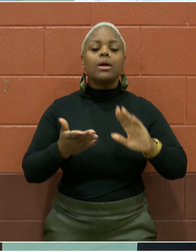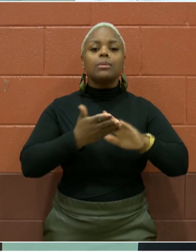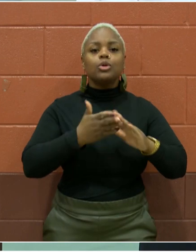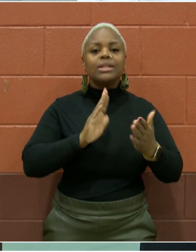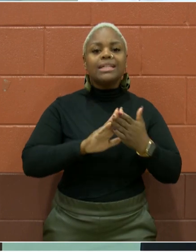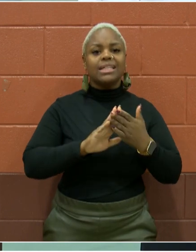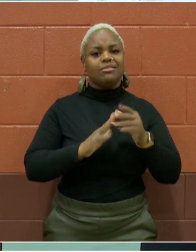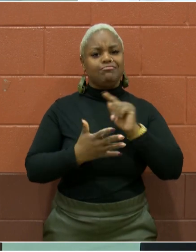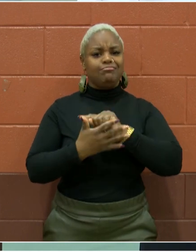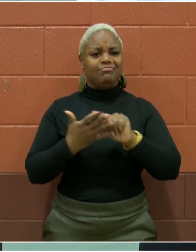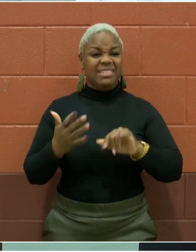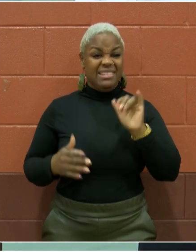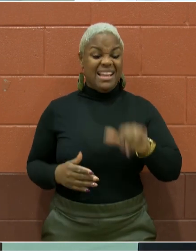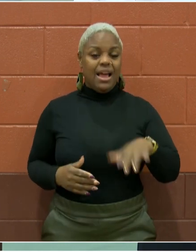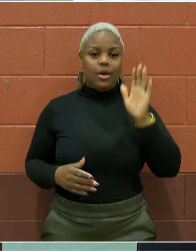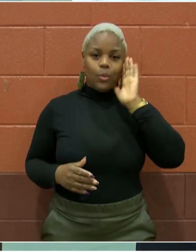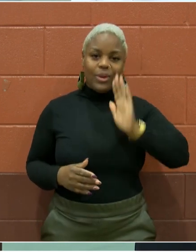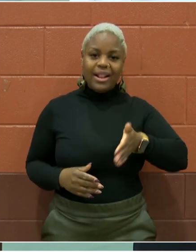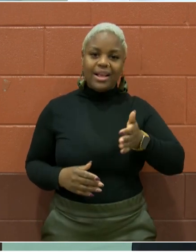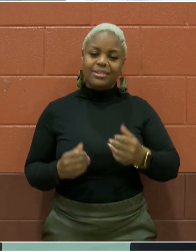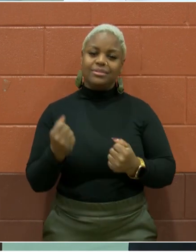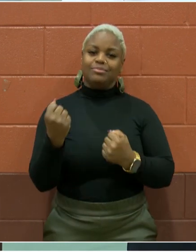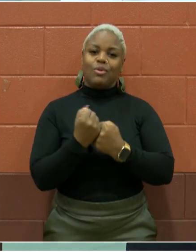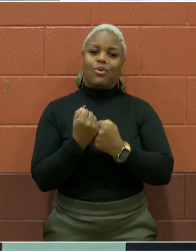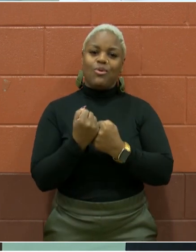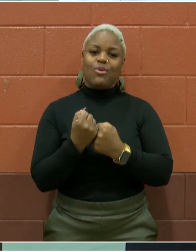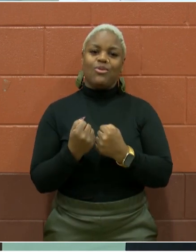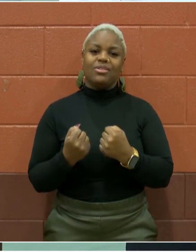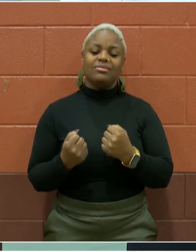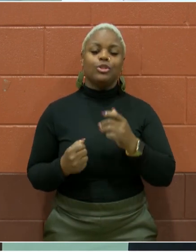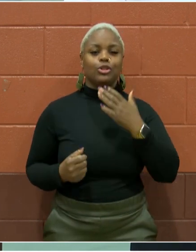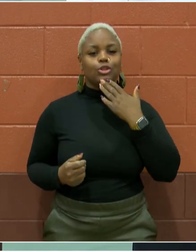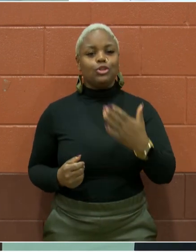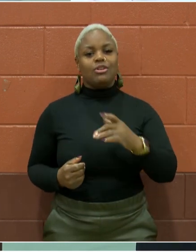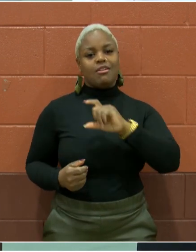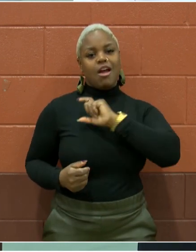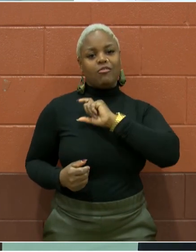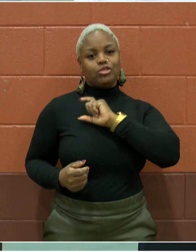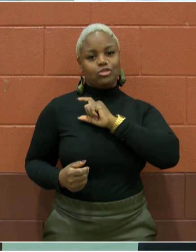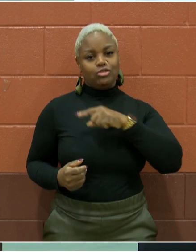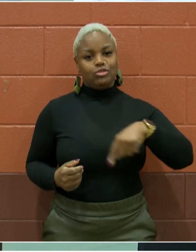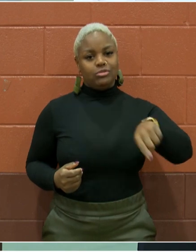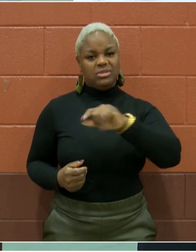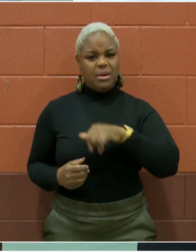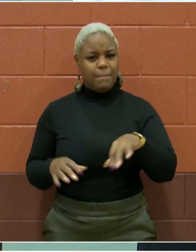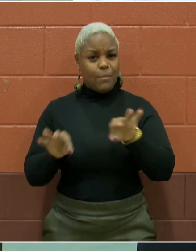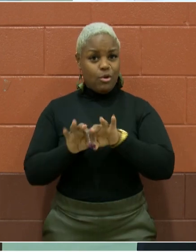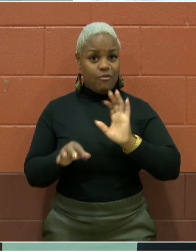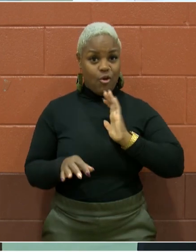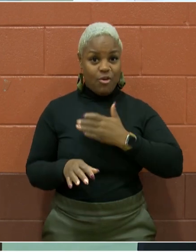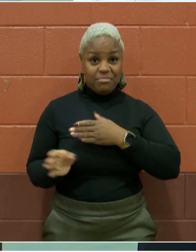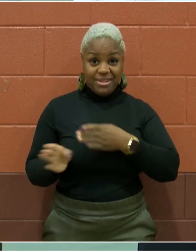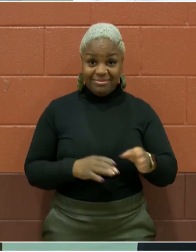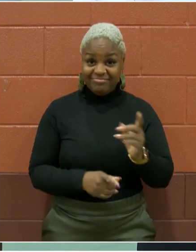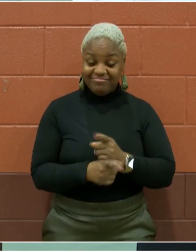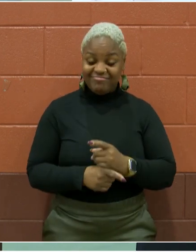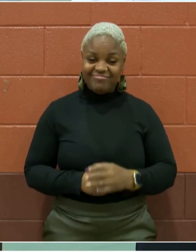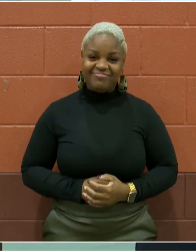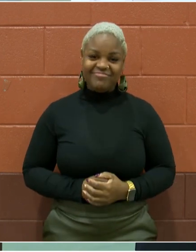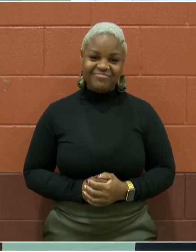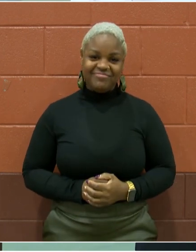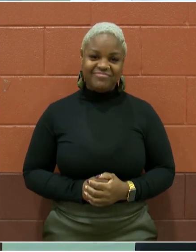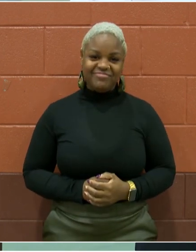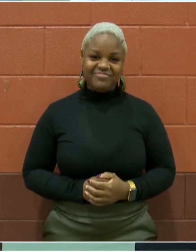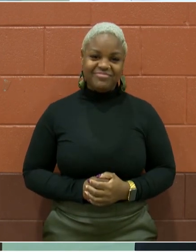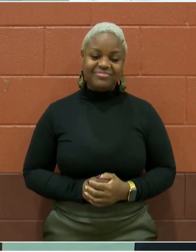on the front lines doing so. So good policing is a pillar of our public safety strategy. We also believe that it's